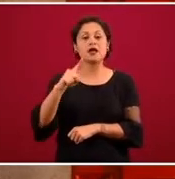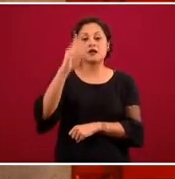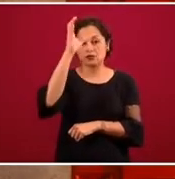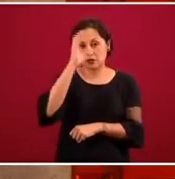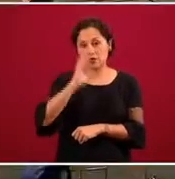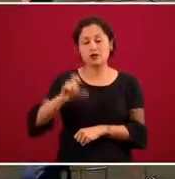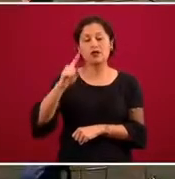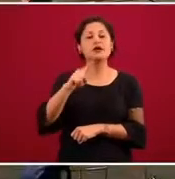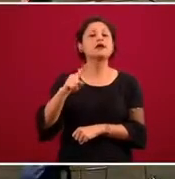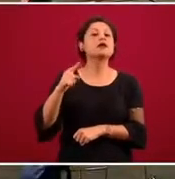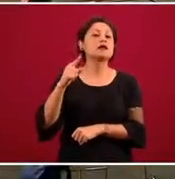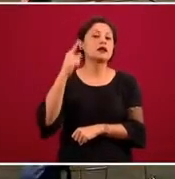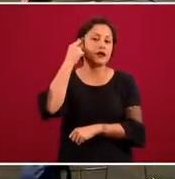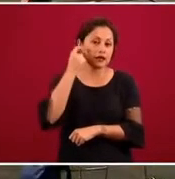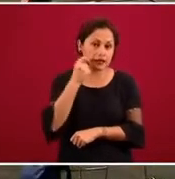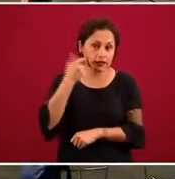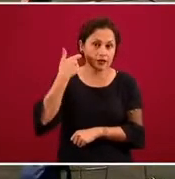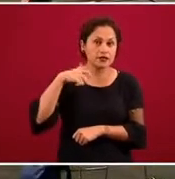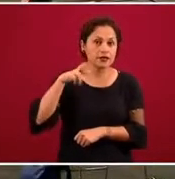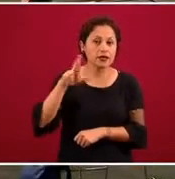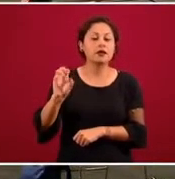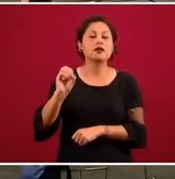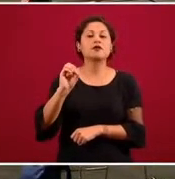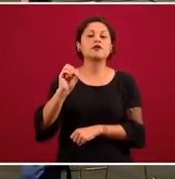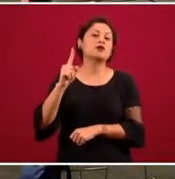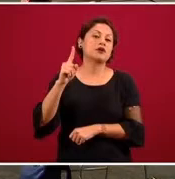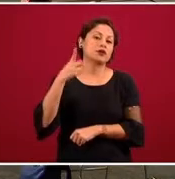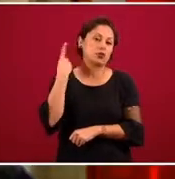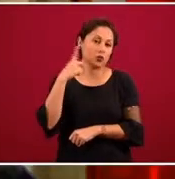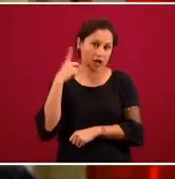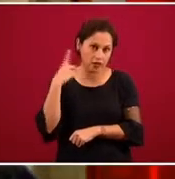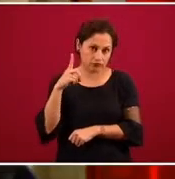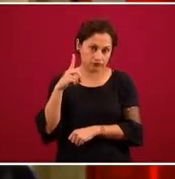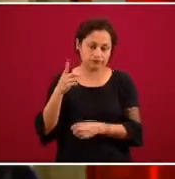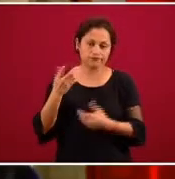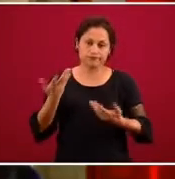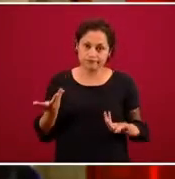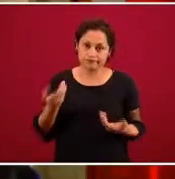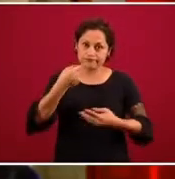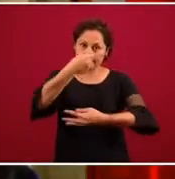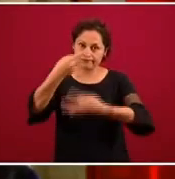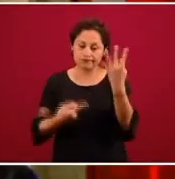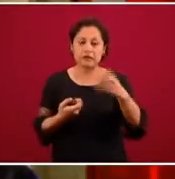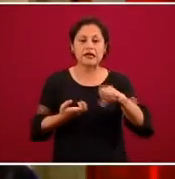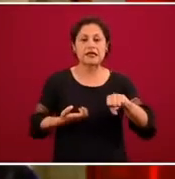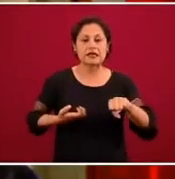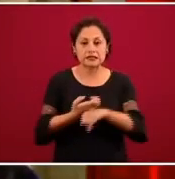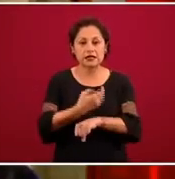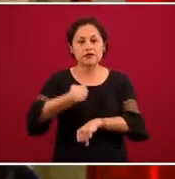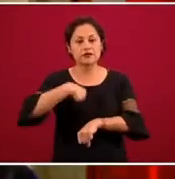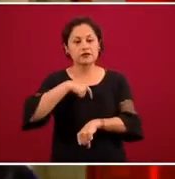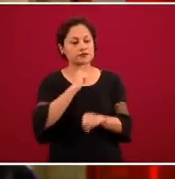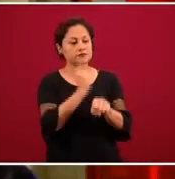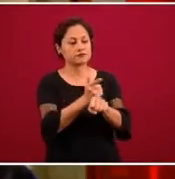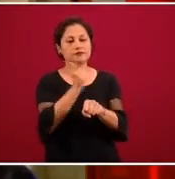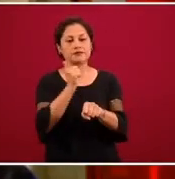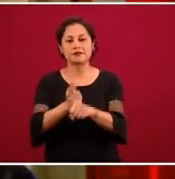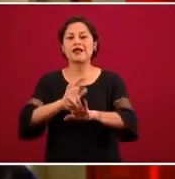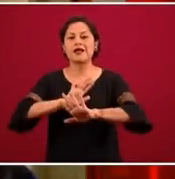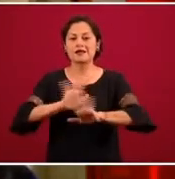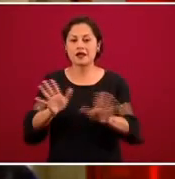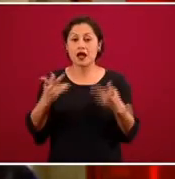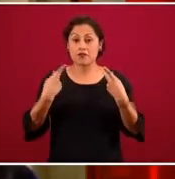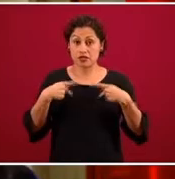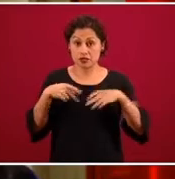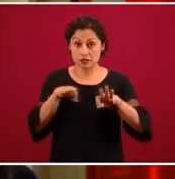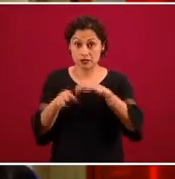Roo, and Durango. Now, these aggressive actions, in these states are the ones that we have identified